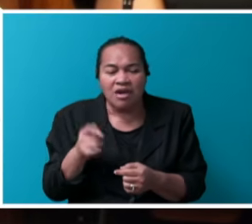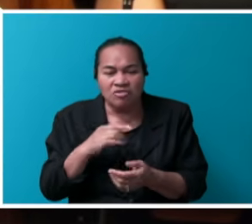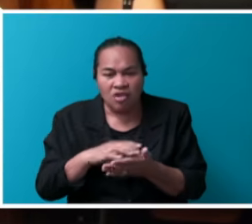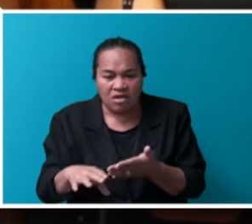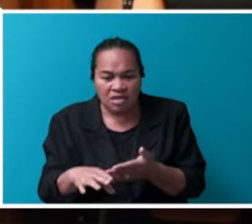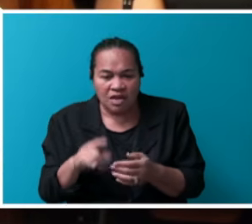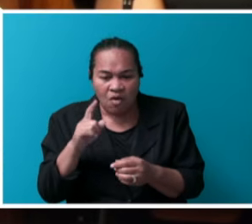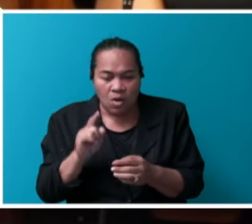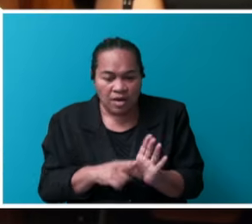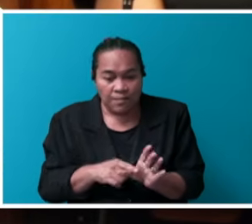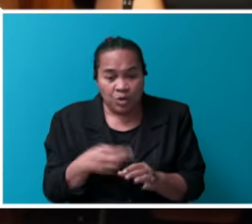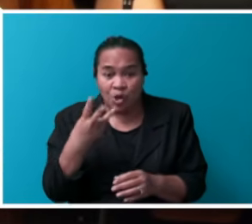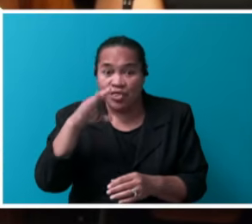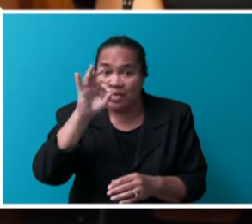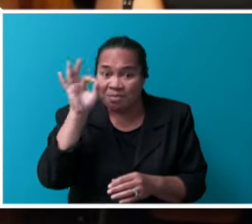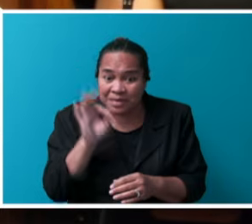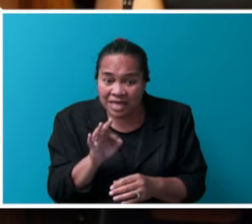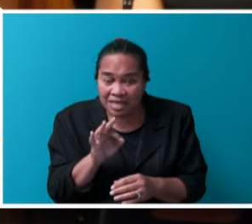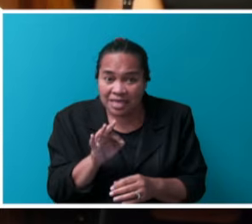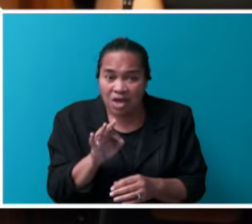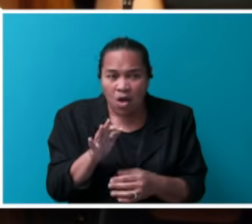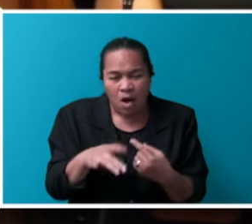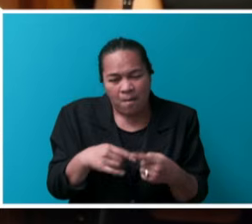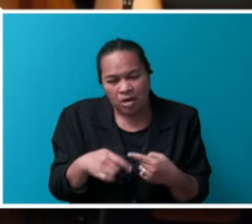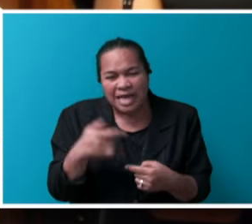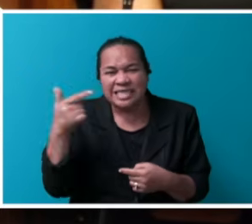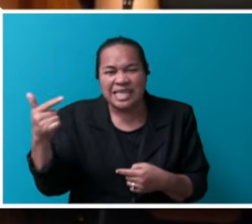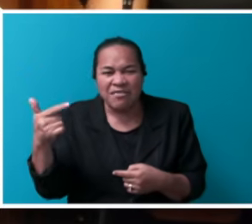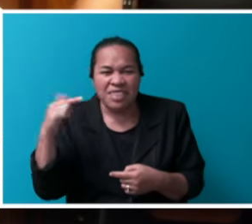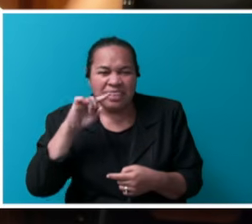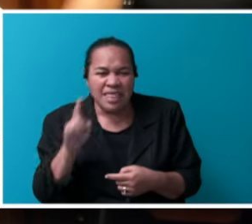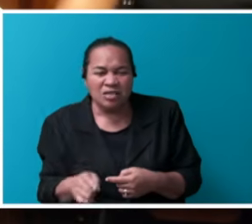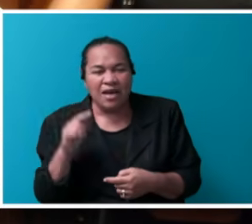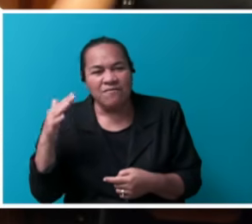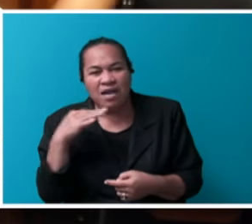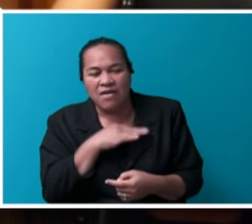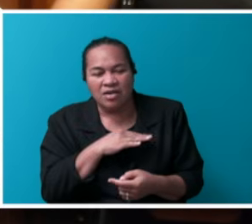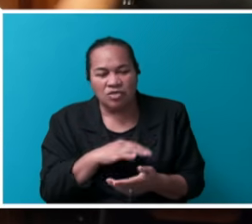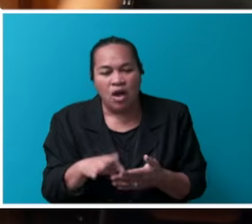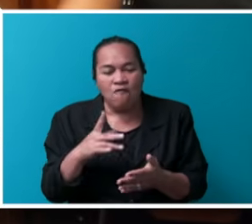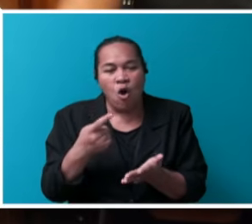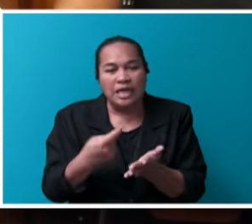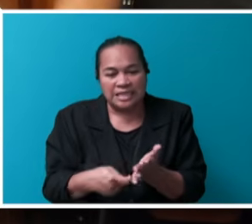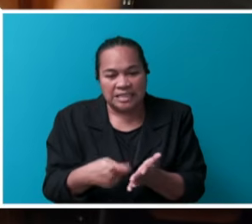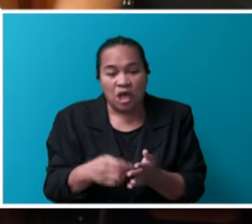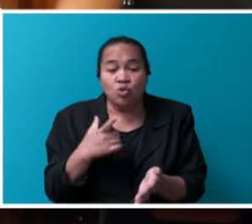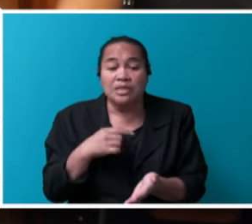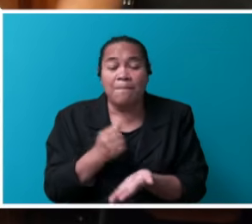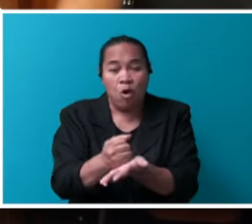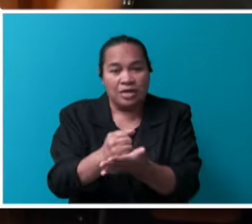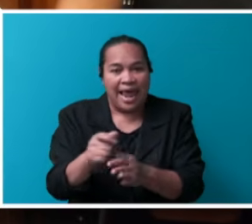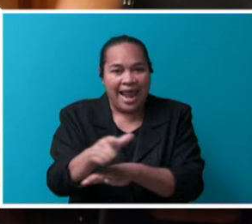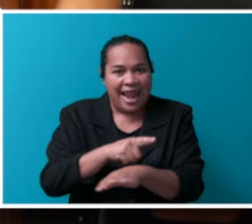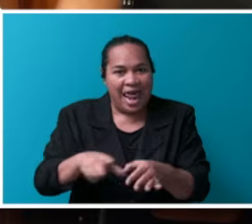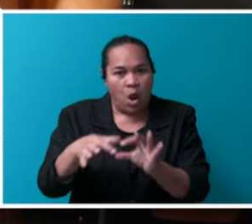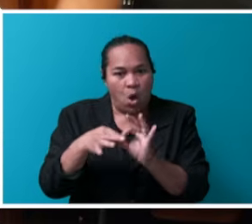subsidy of 30% or up to a maximum of $7,500 for lease renewals. To support landowners,